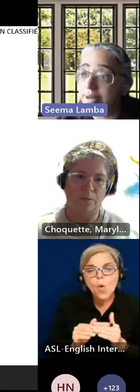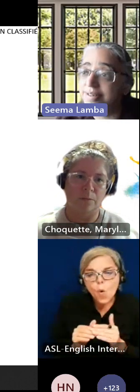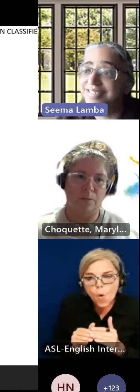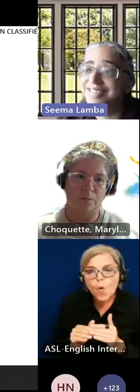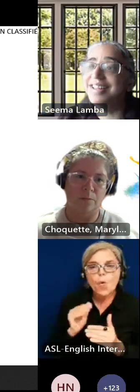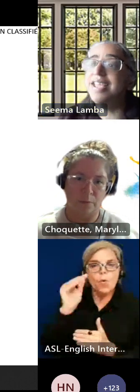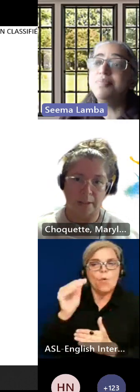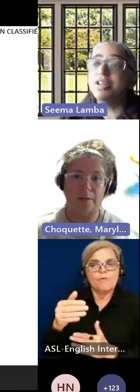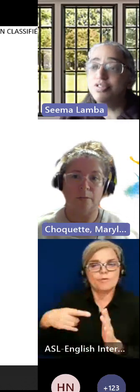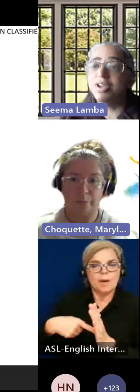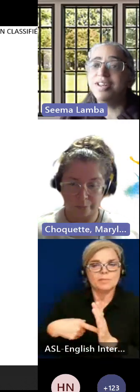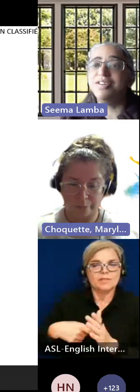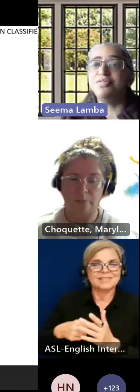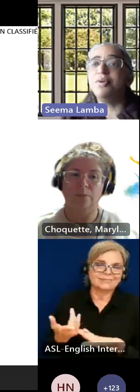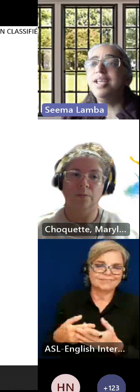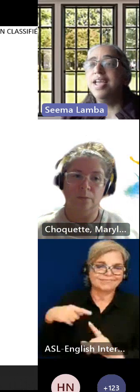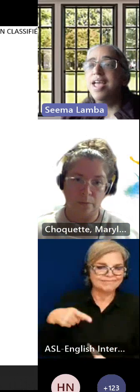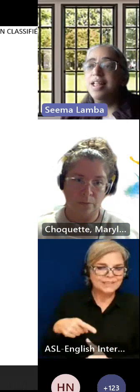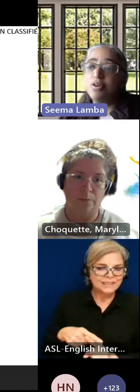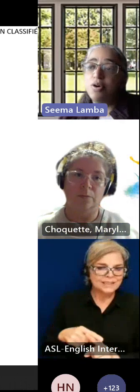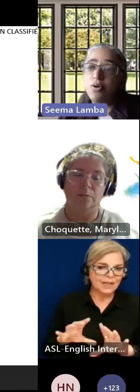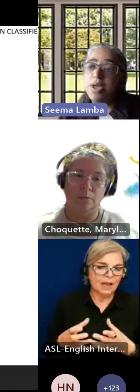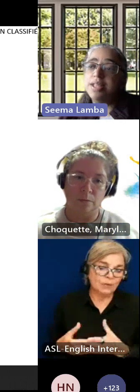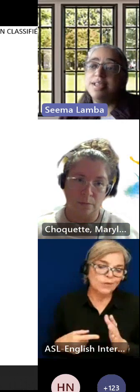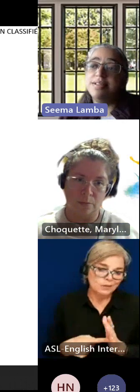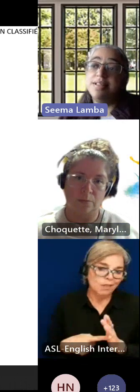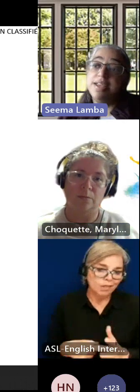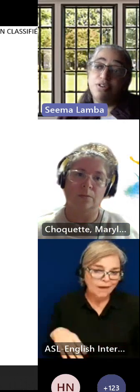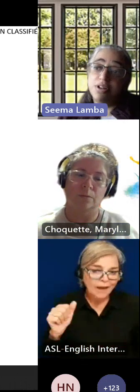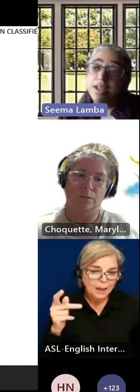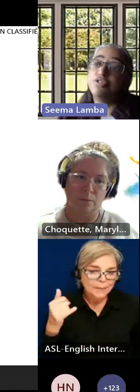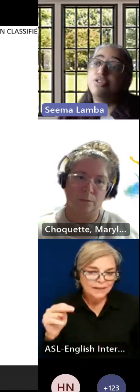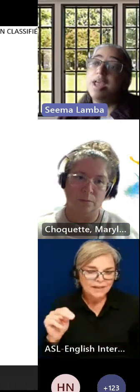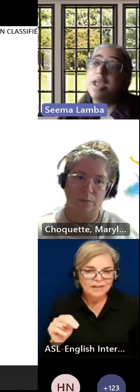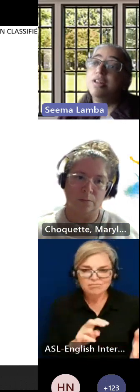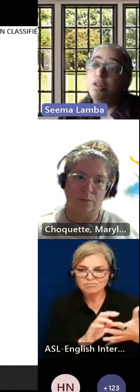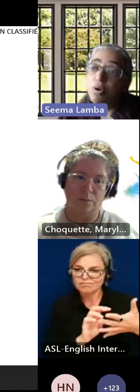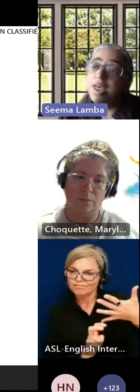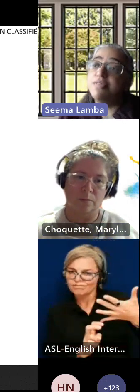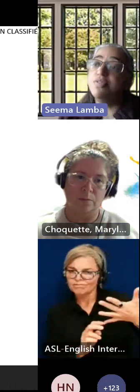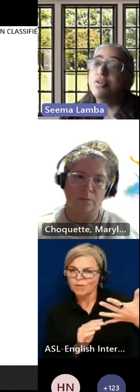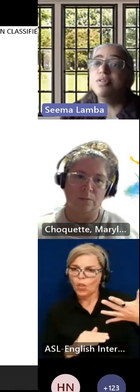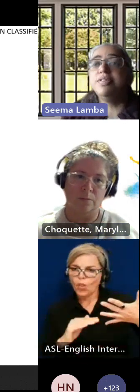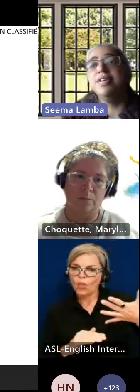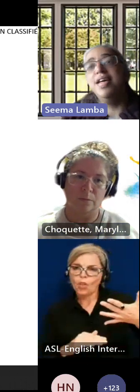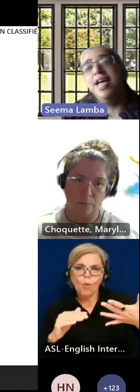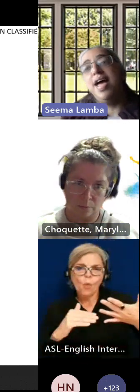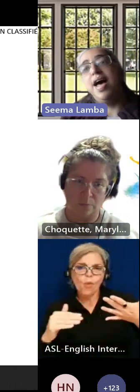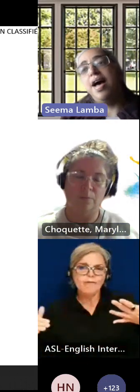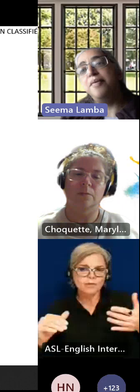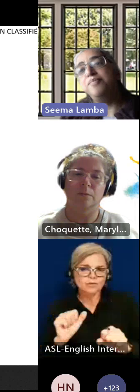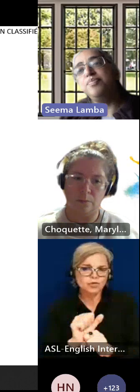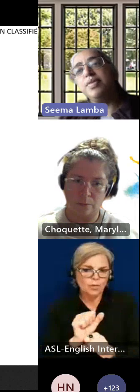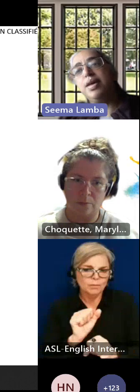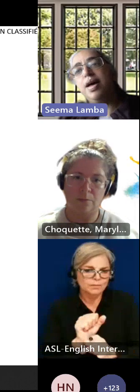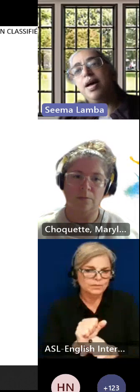like admin, like administrative, right? So it's like they're clustered at low levels,